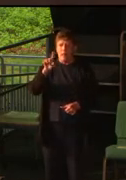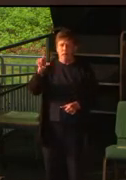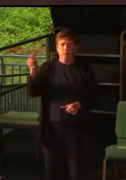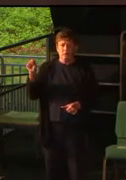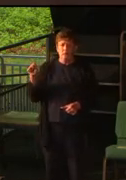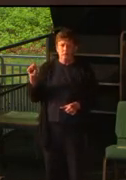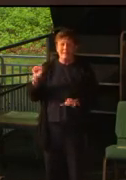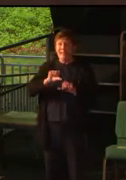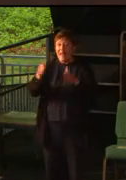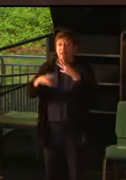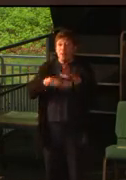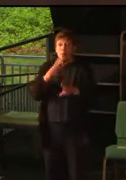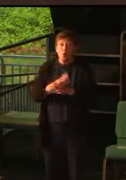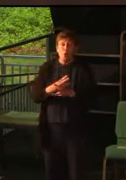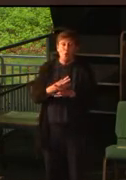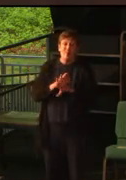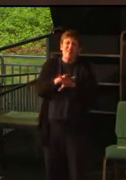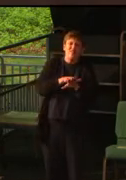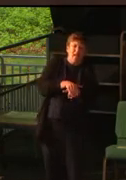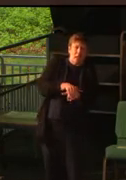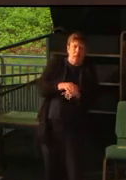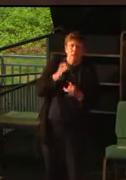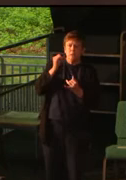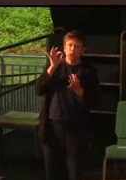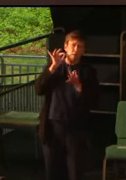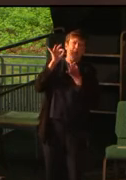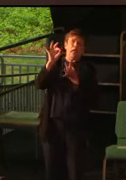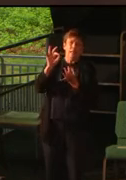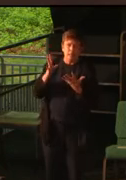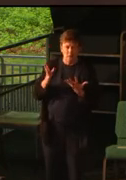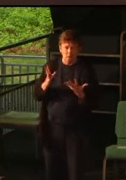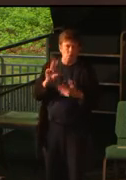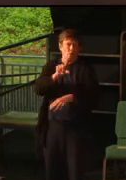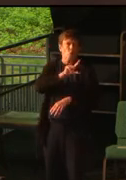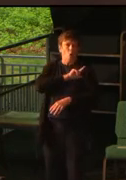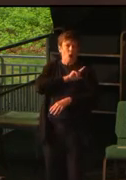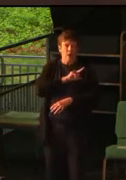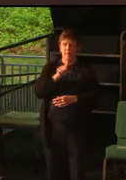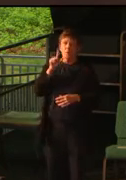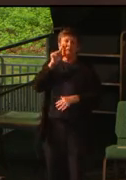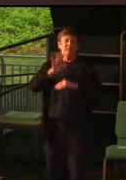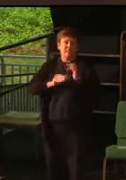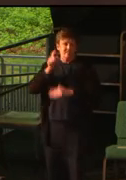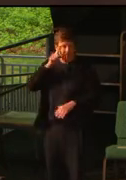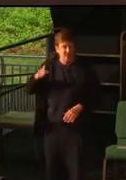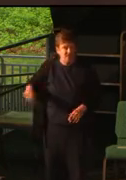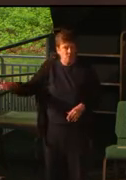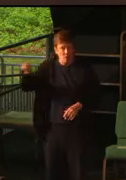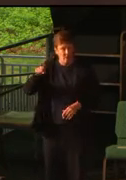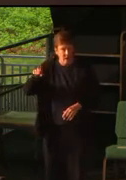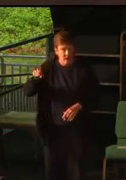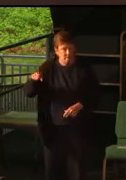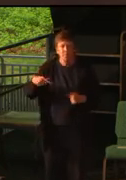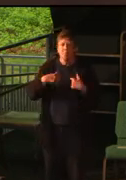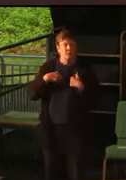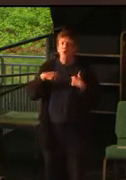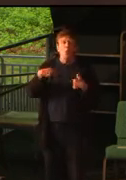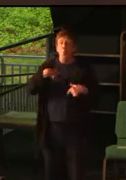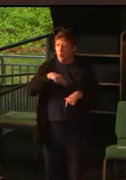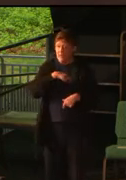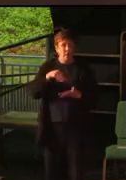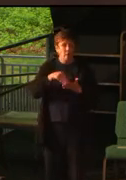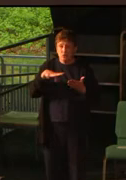that feigns ideals like equality and open-mindedness when it's convenient, we, the students, the faculty, the